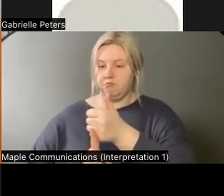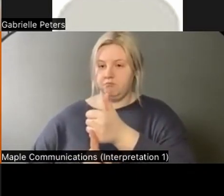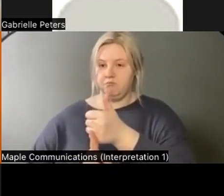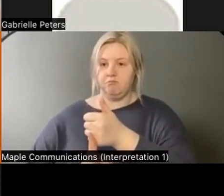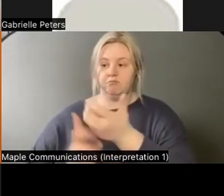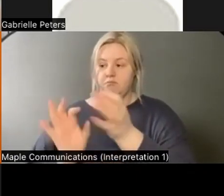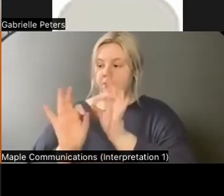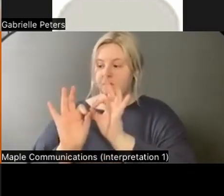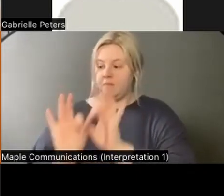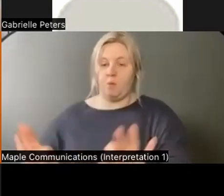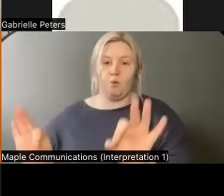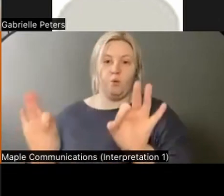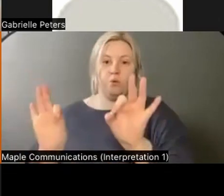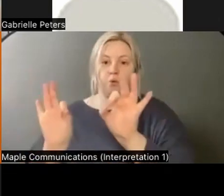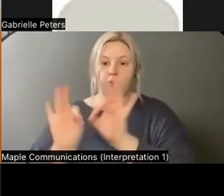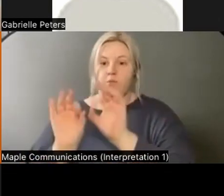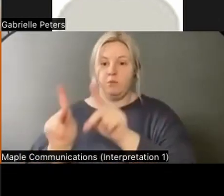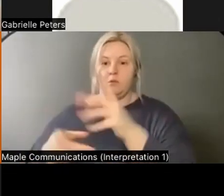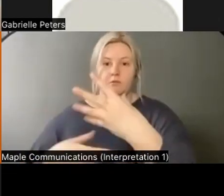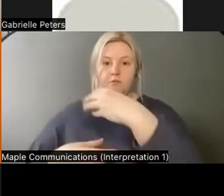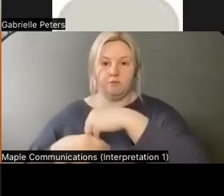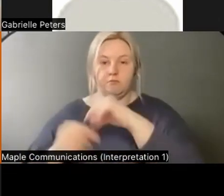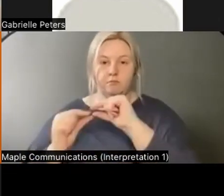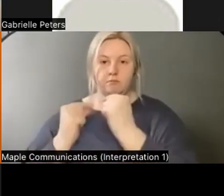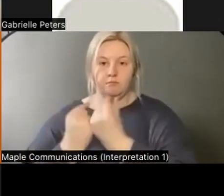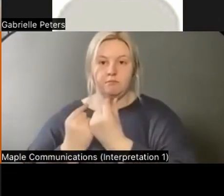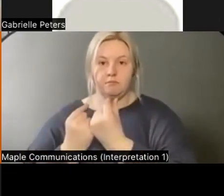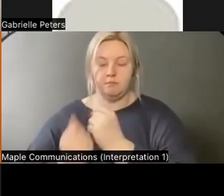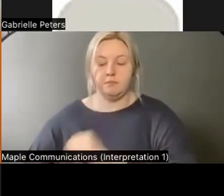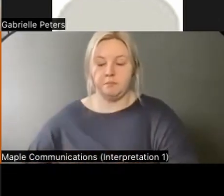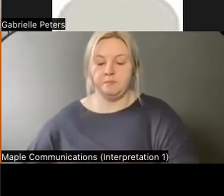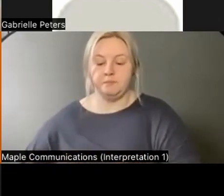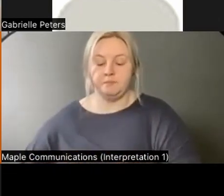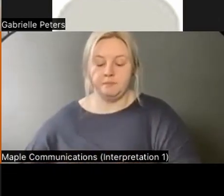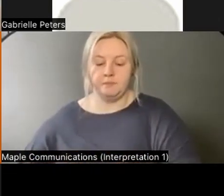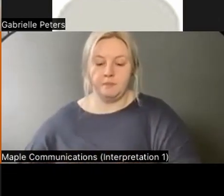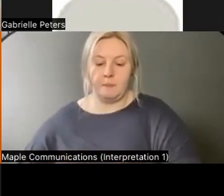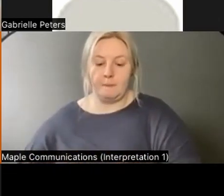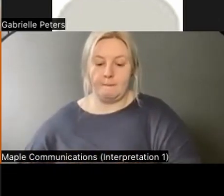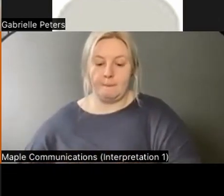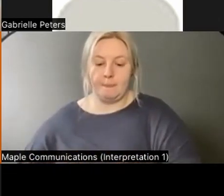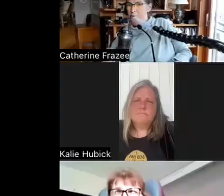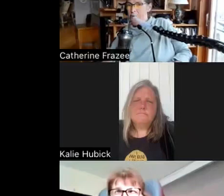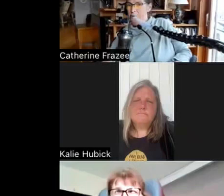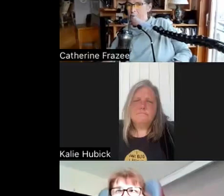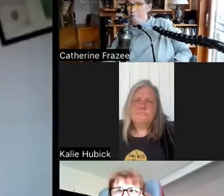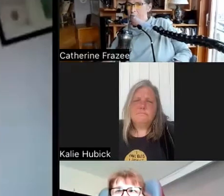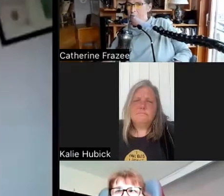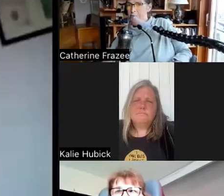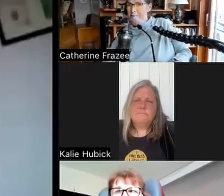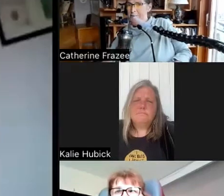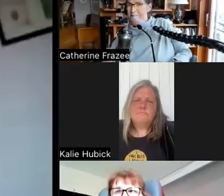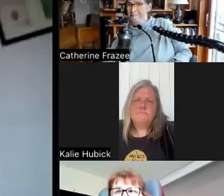early contributor to the concept of medical